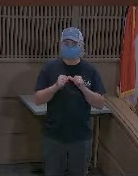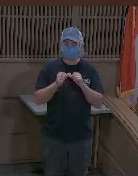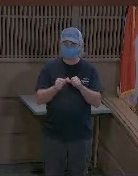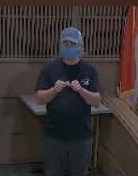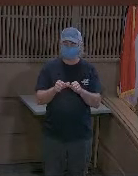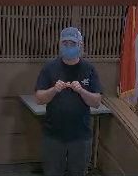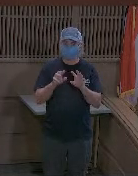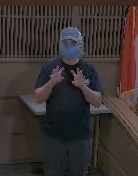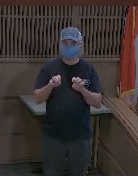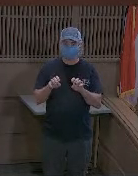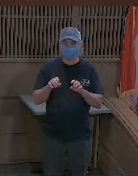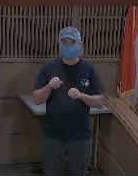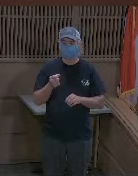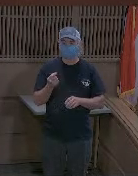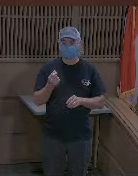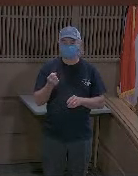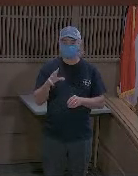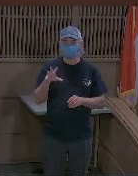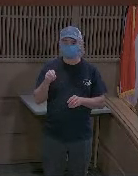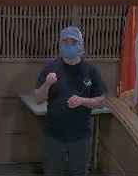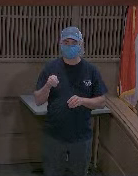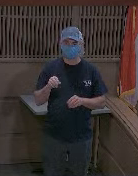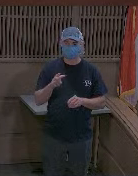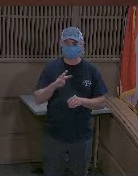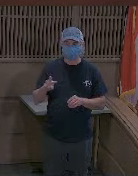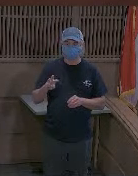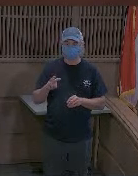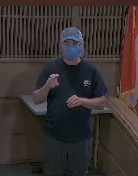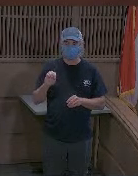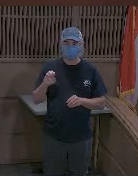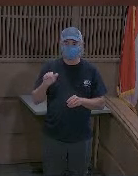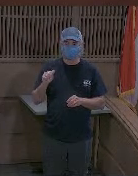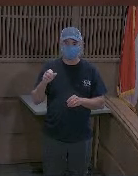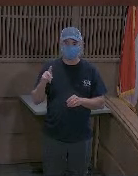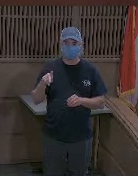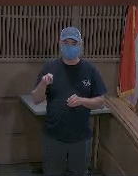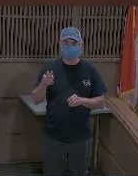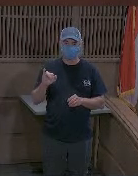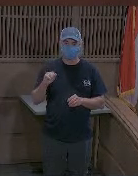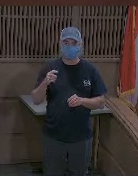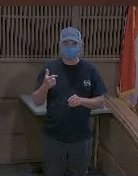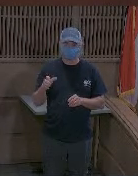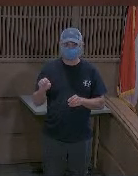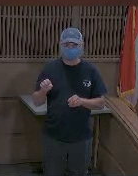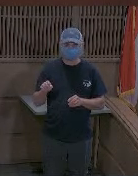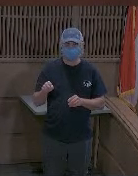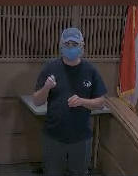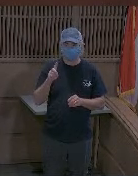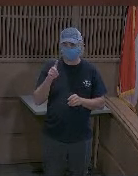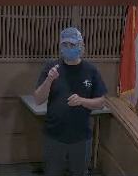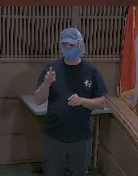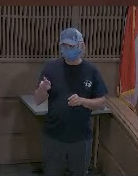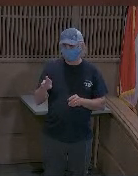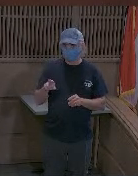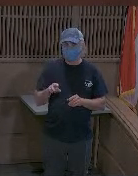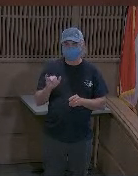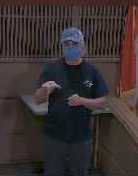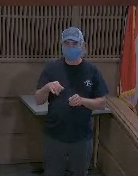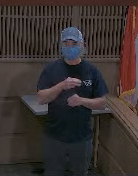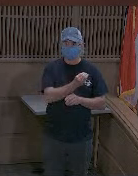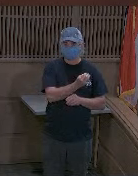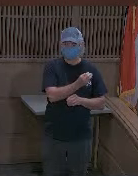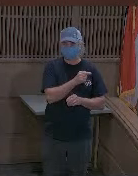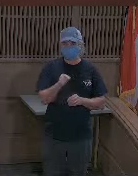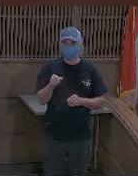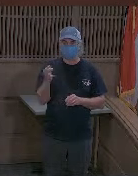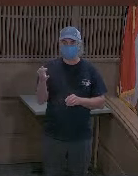at the 1150 West Oak Ridge Drive site. That's 1150 West Oak Ridge Drive. That's Monday through